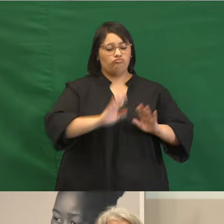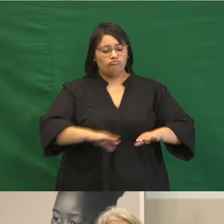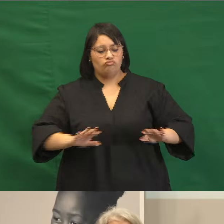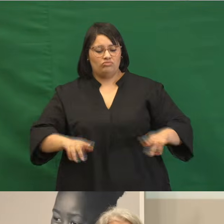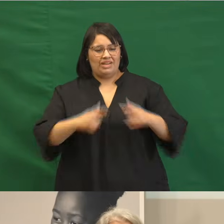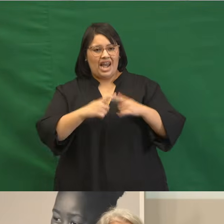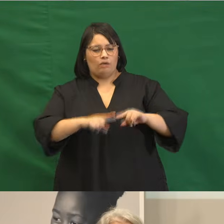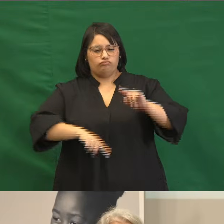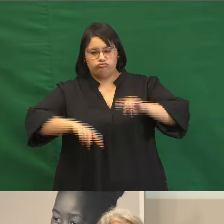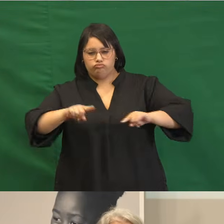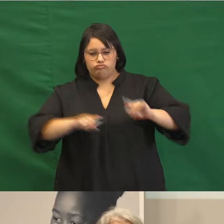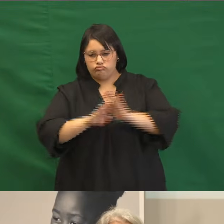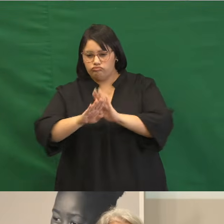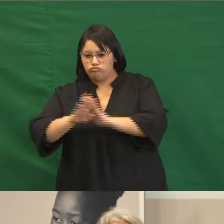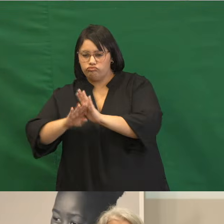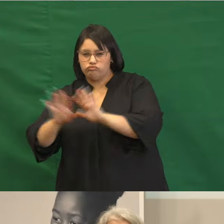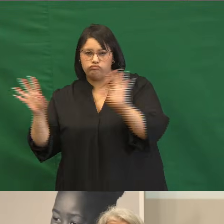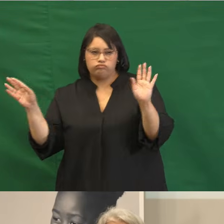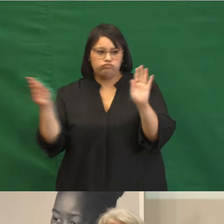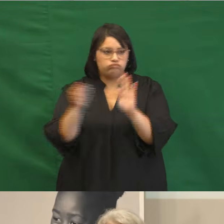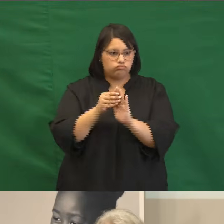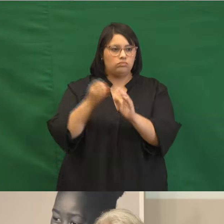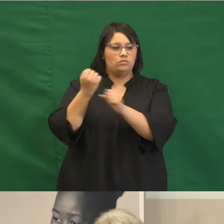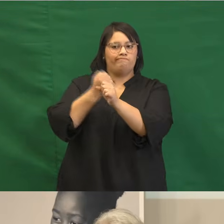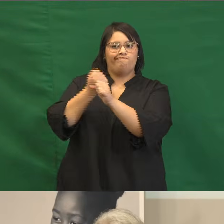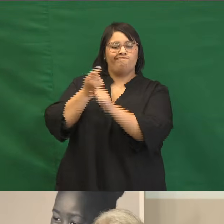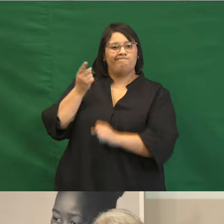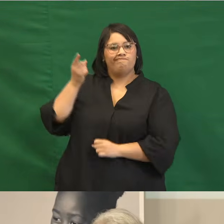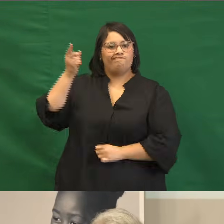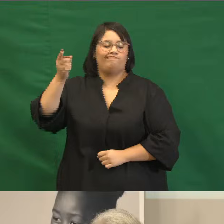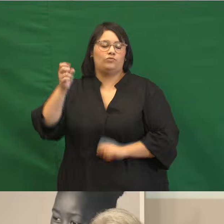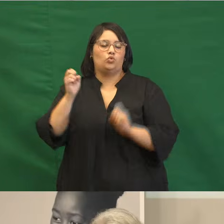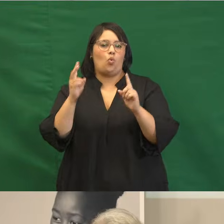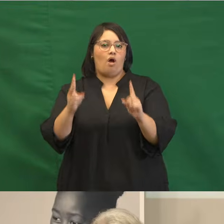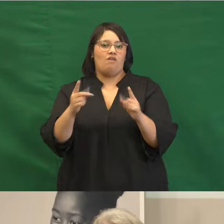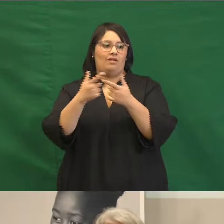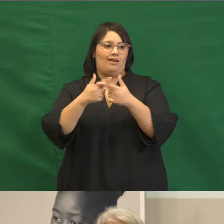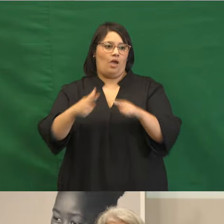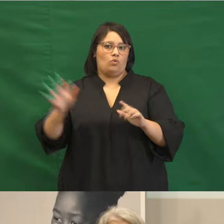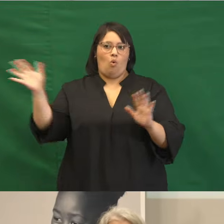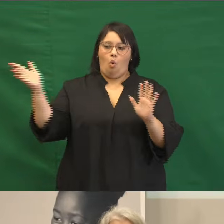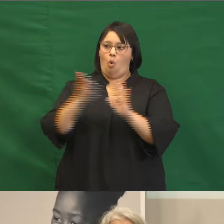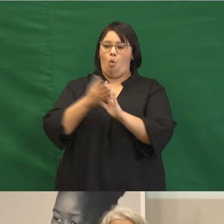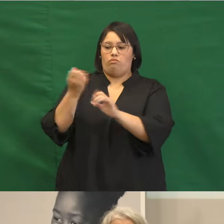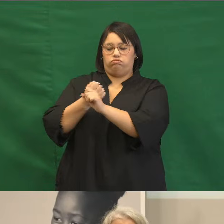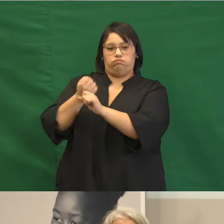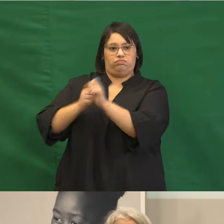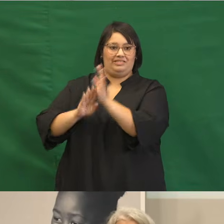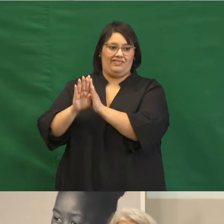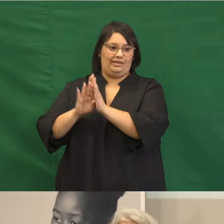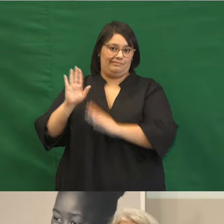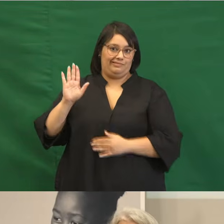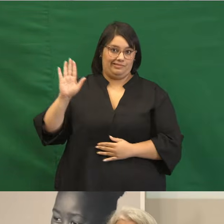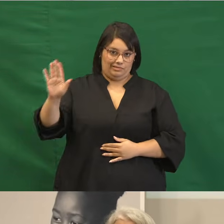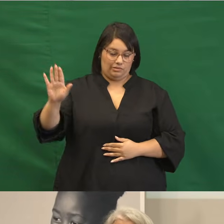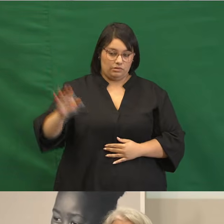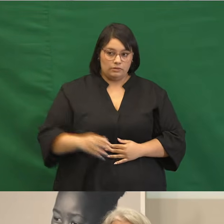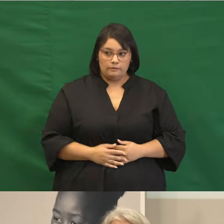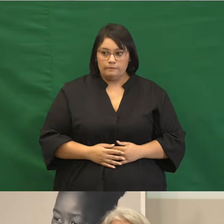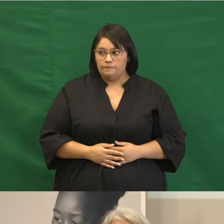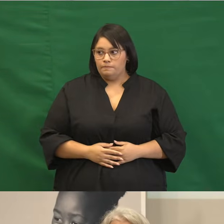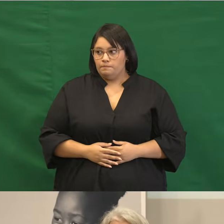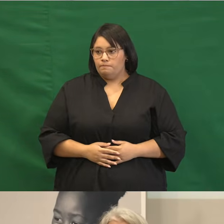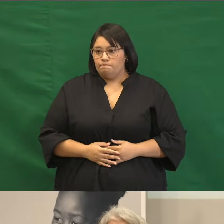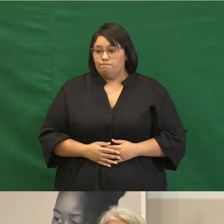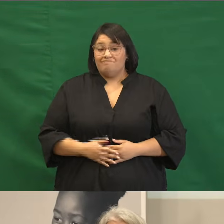all of South Africa's 12 languages, official 12 languages. So I'd like to